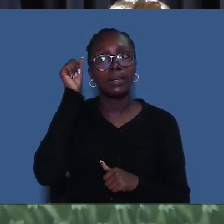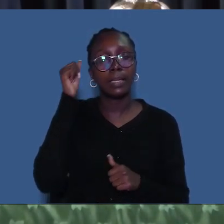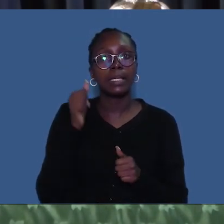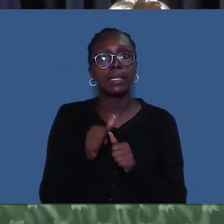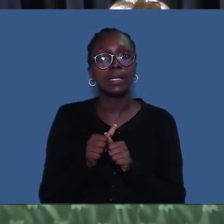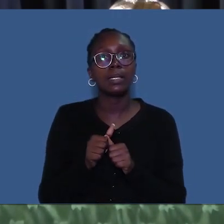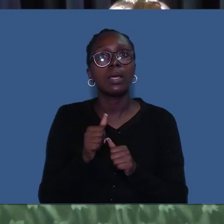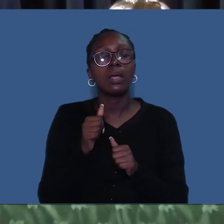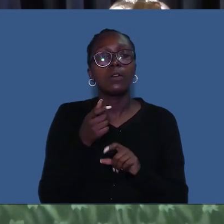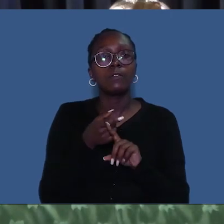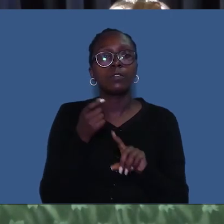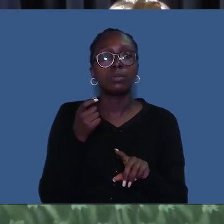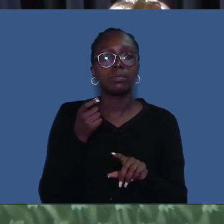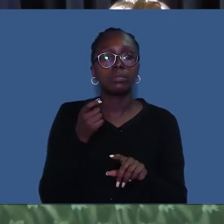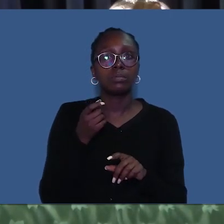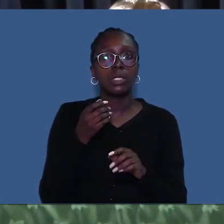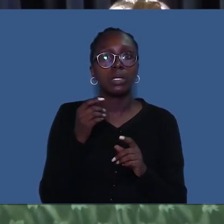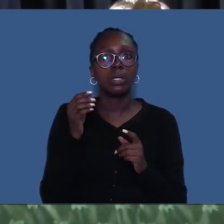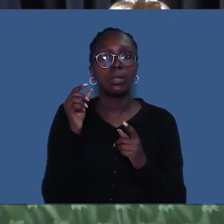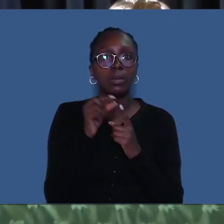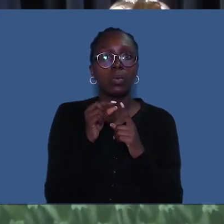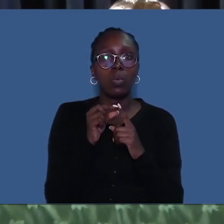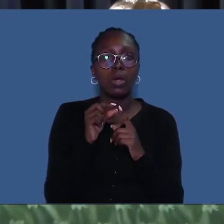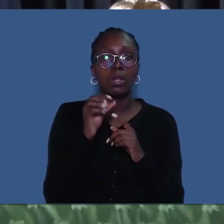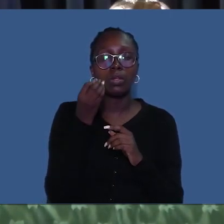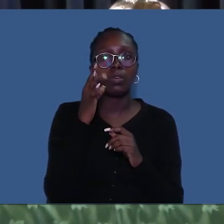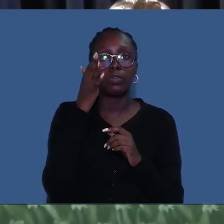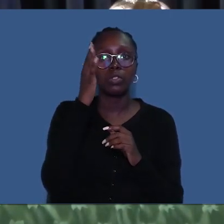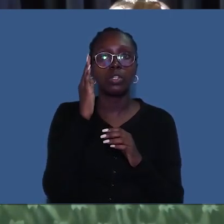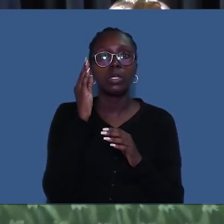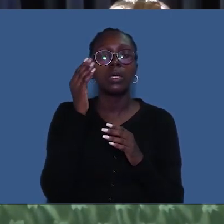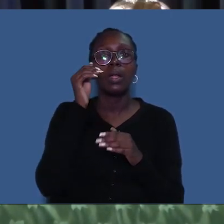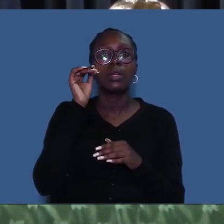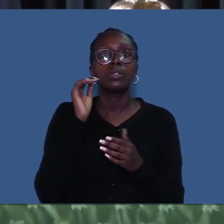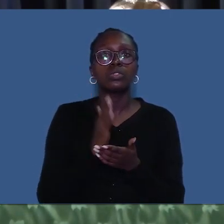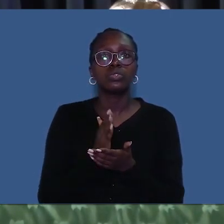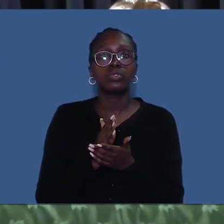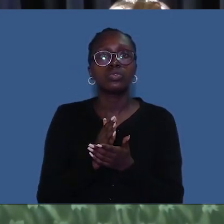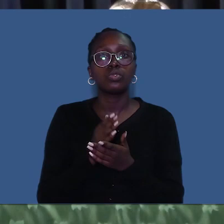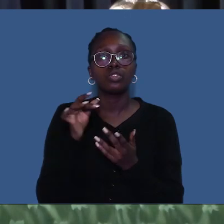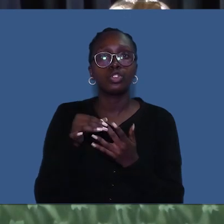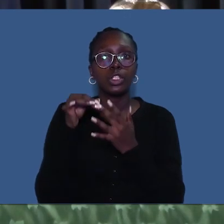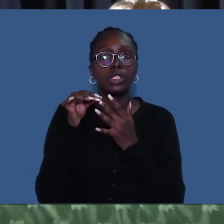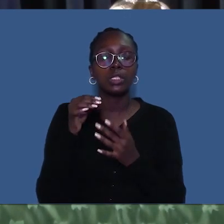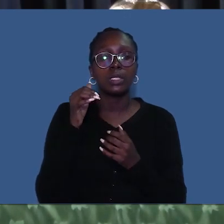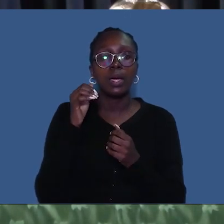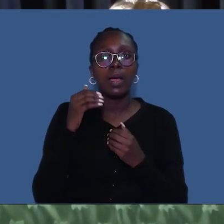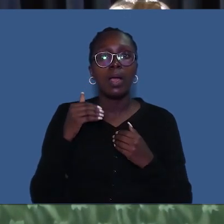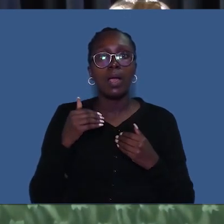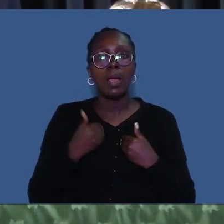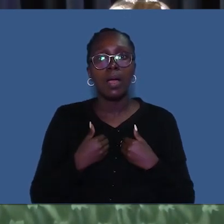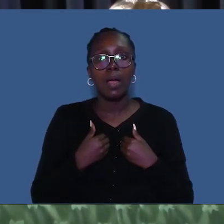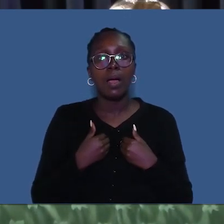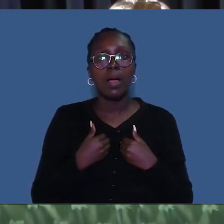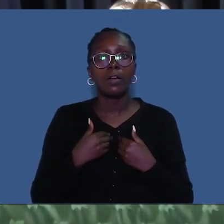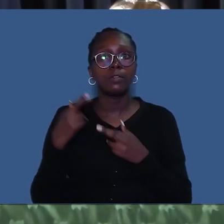have consequences. For example, we can't have food security in our country, or even improve the healthcare of the citizens, or